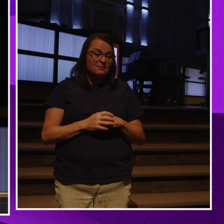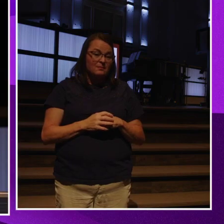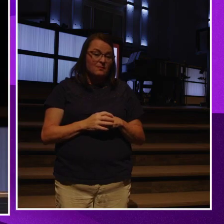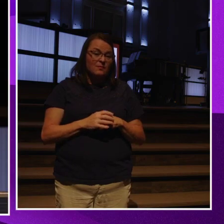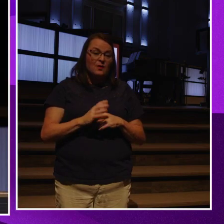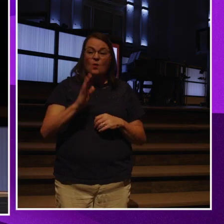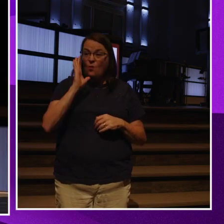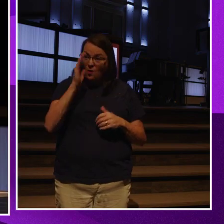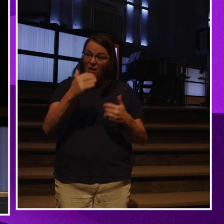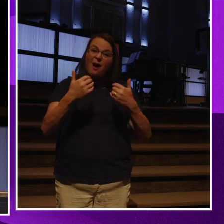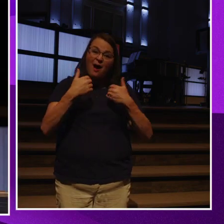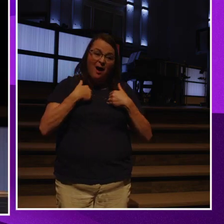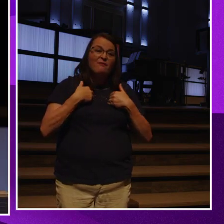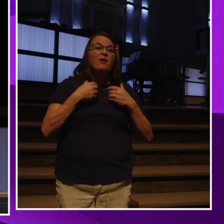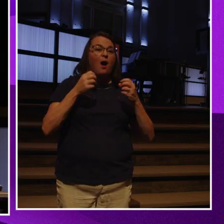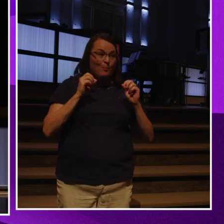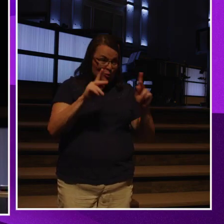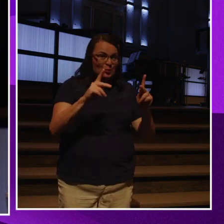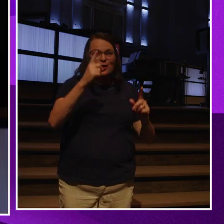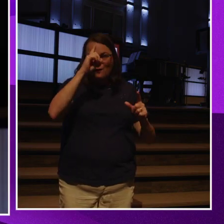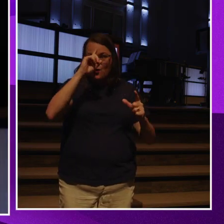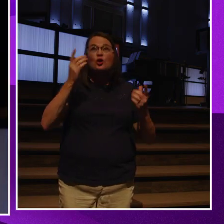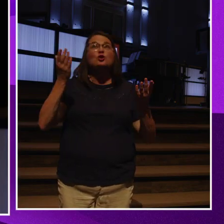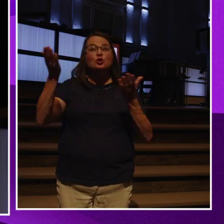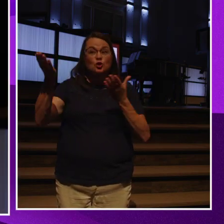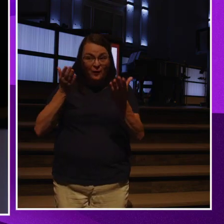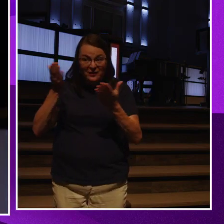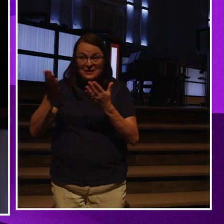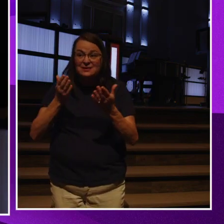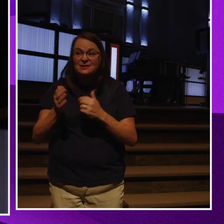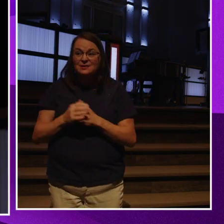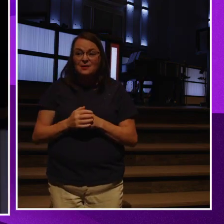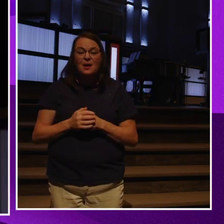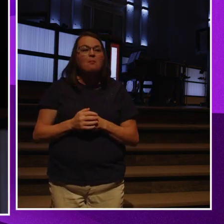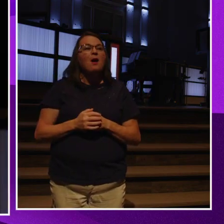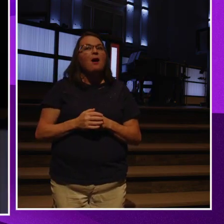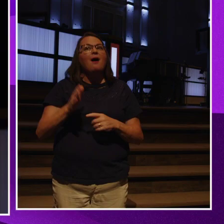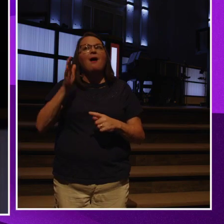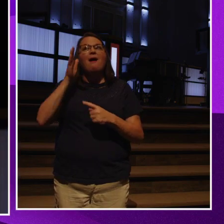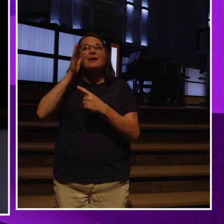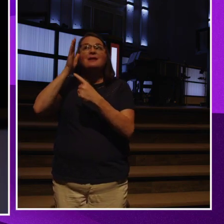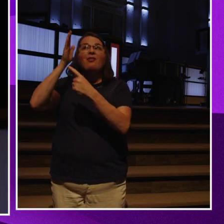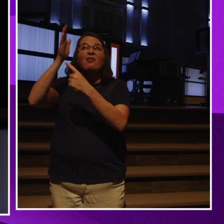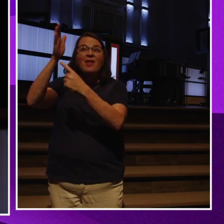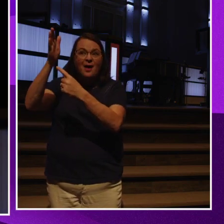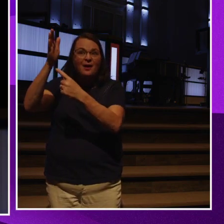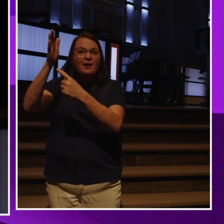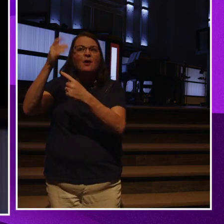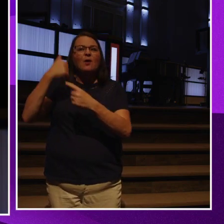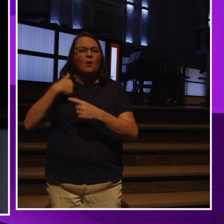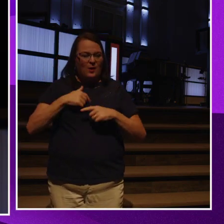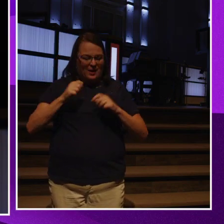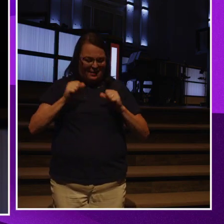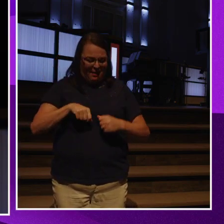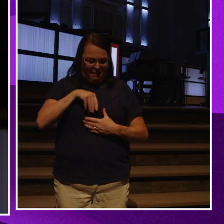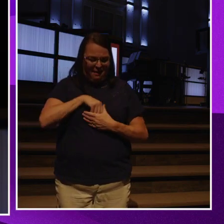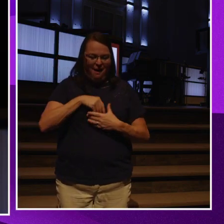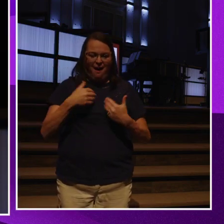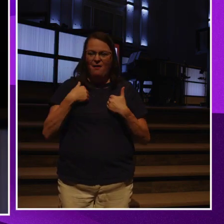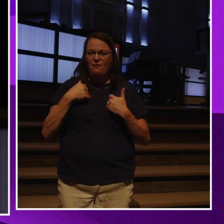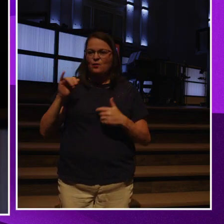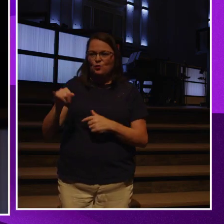There's going to be opportunity for service. But until then, we can have joy. We